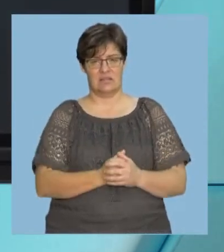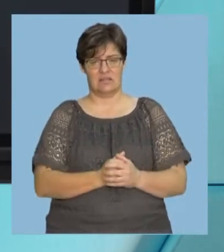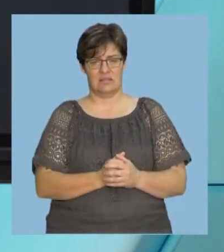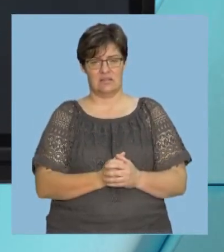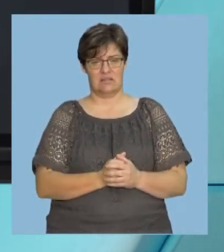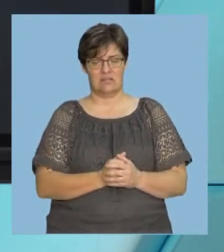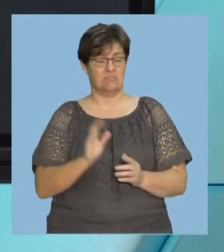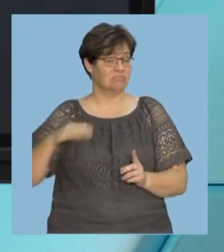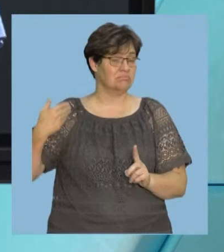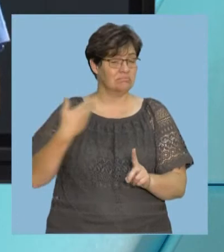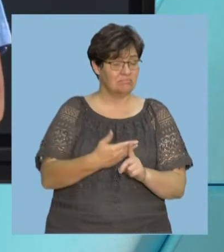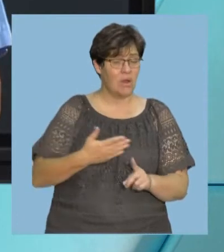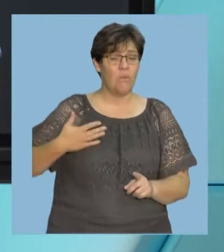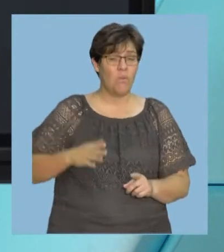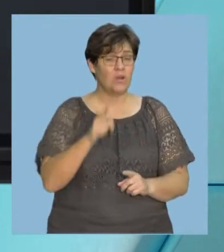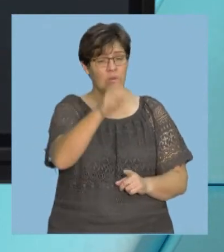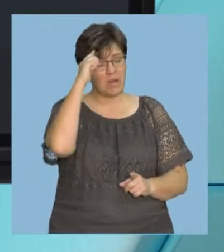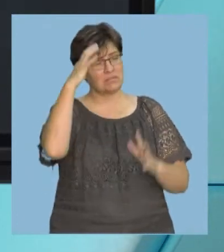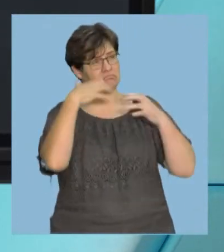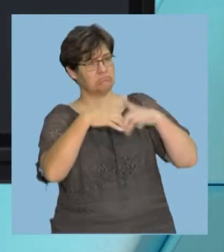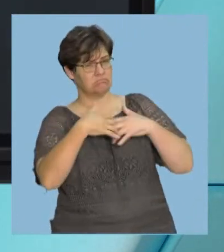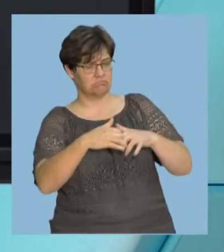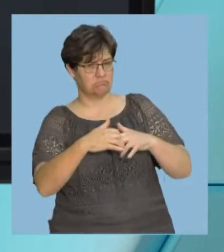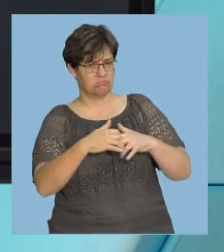lesson. Up till now, I want you